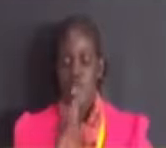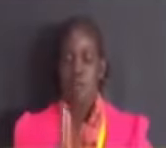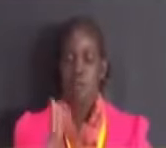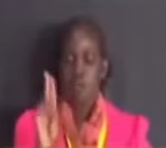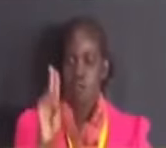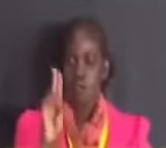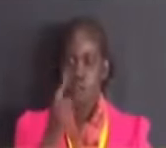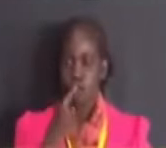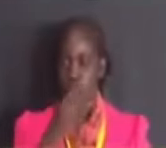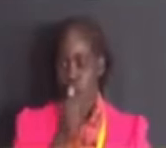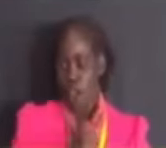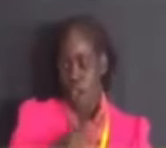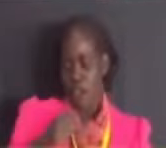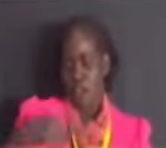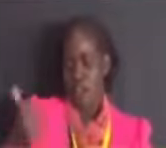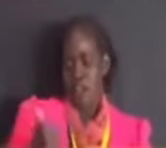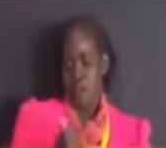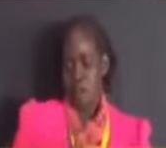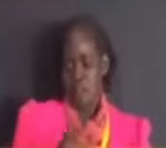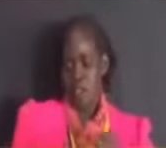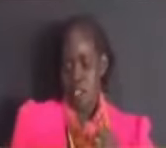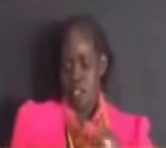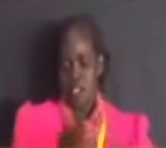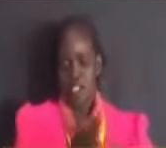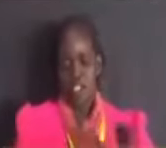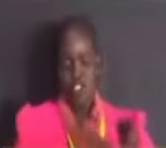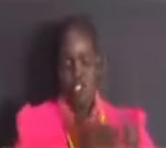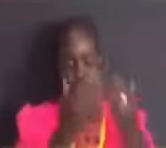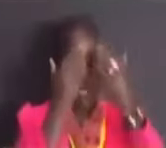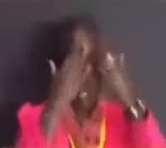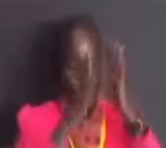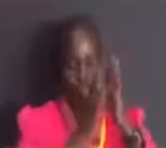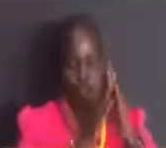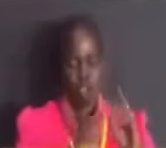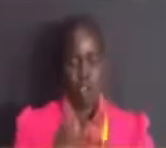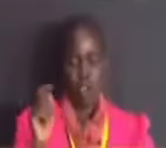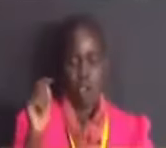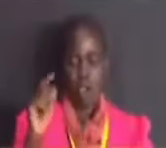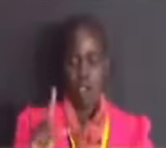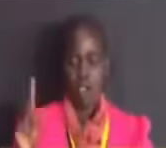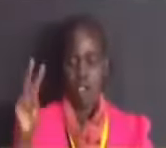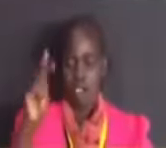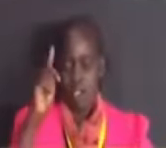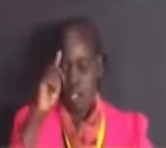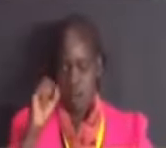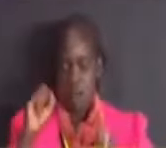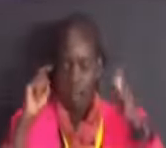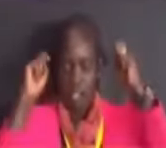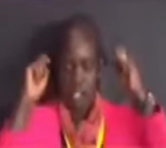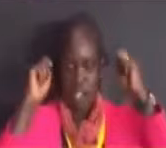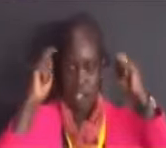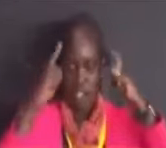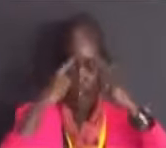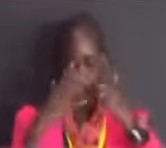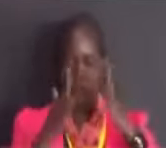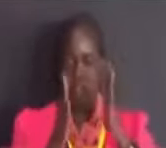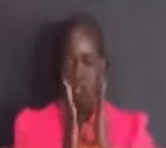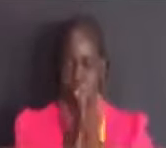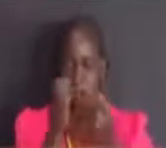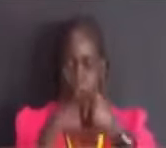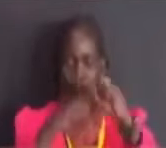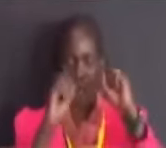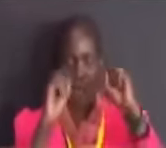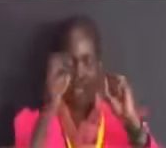Kenyatta alikataa ku appoint the 6 judges, hatukuona LSK wakifanya maandamano. Your Excellency, you are the